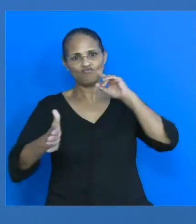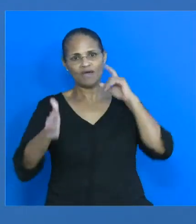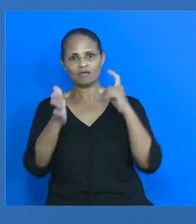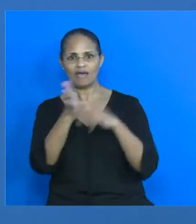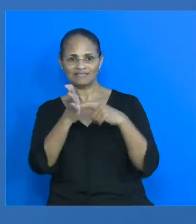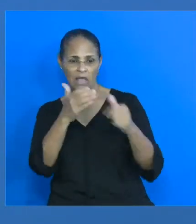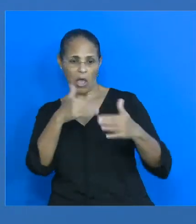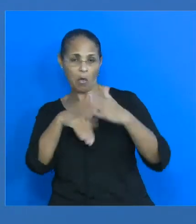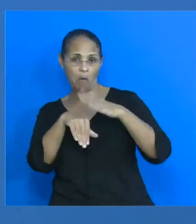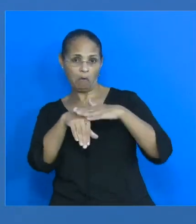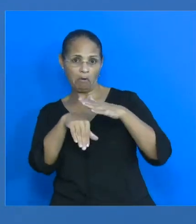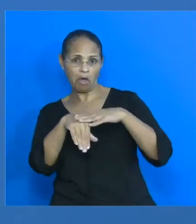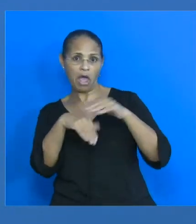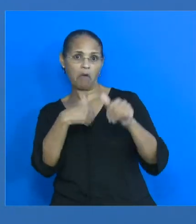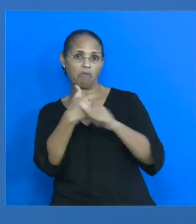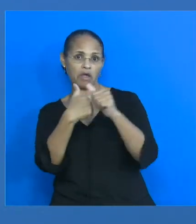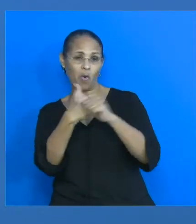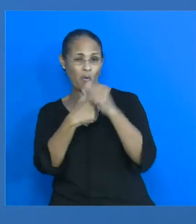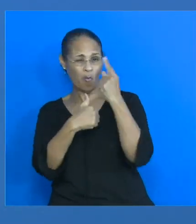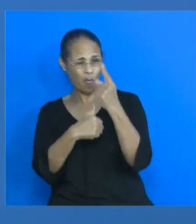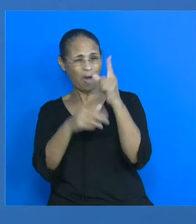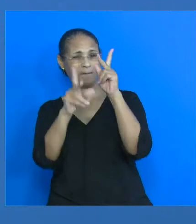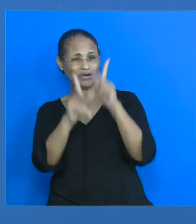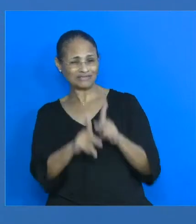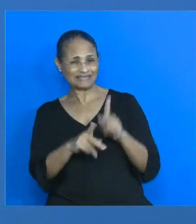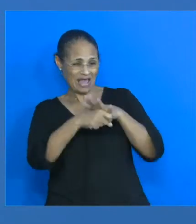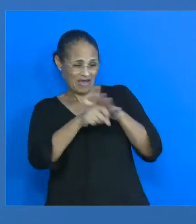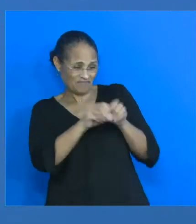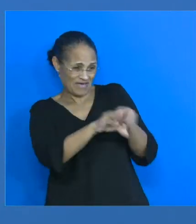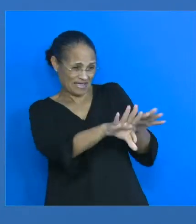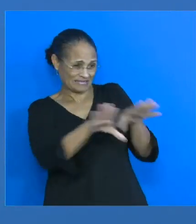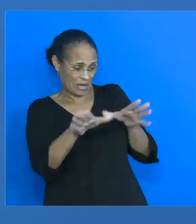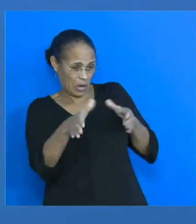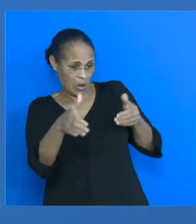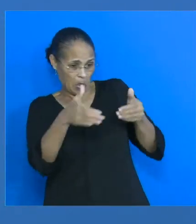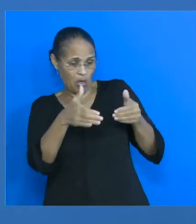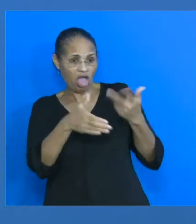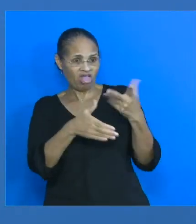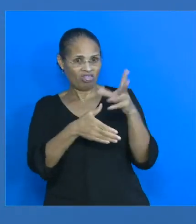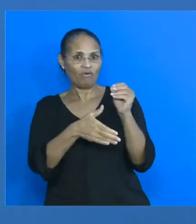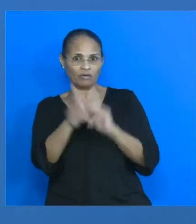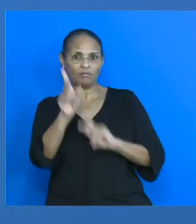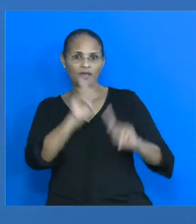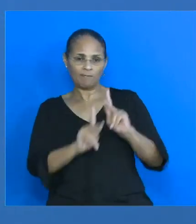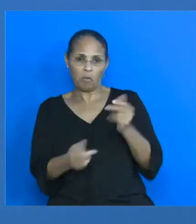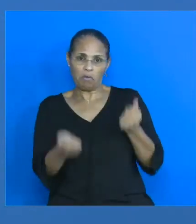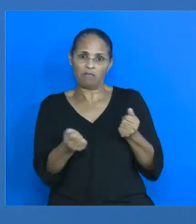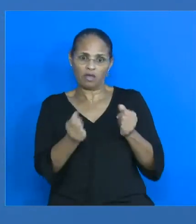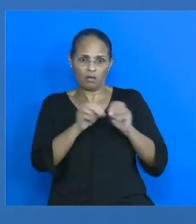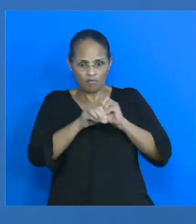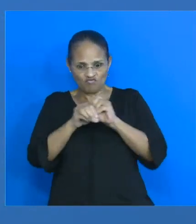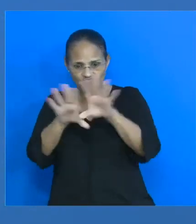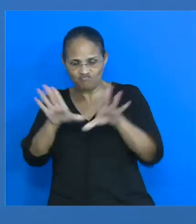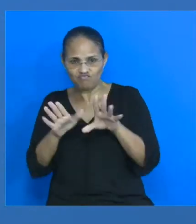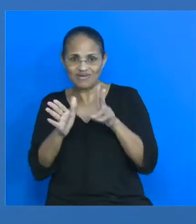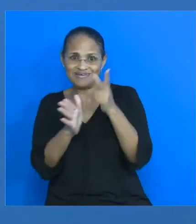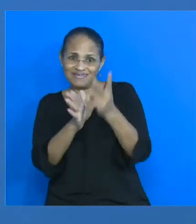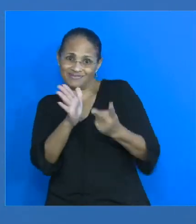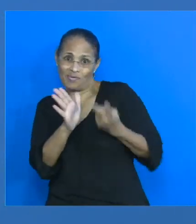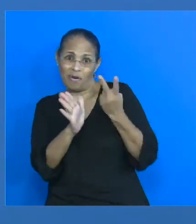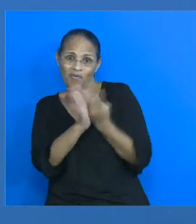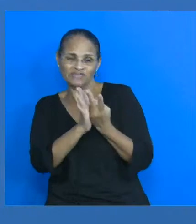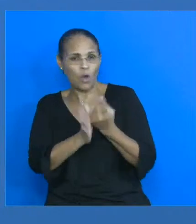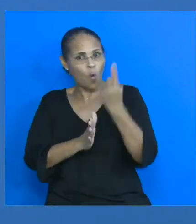risk. One person infected inside of a closed space can cause 30 people to be infected in 2 hours. Wow.